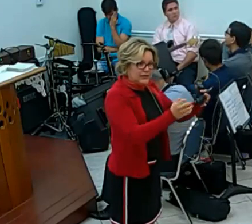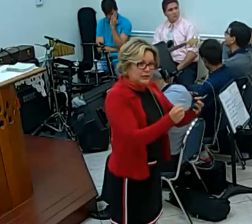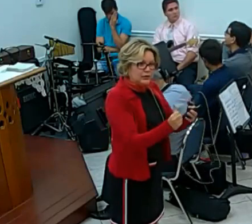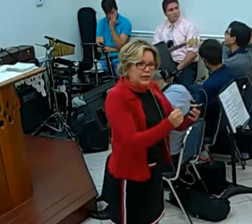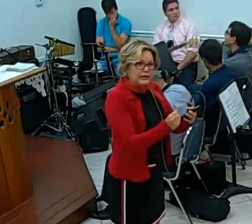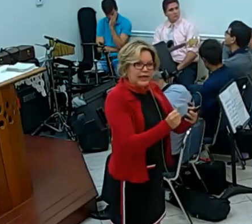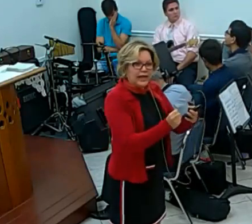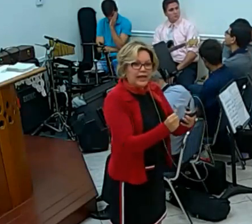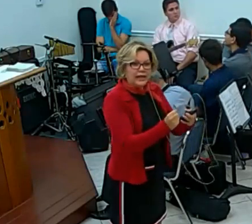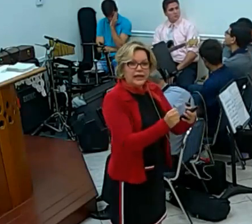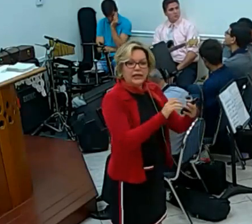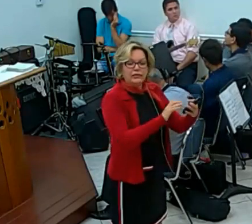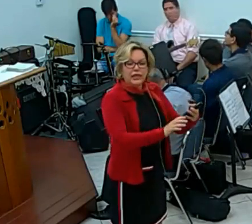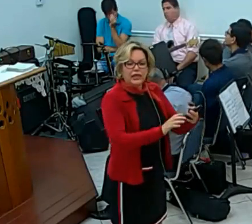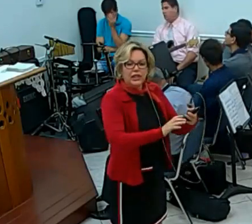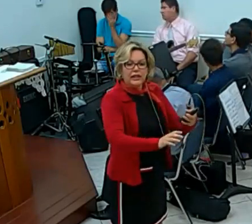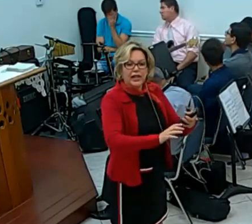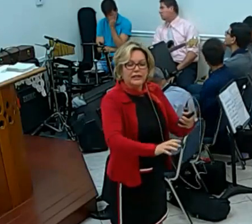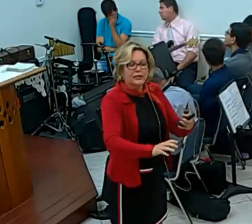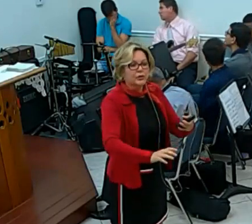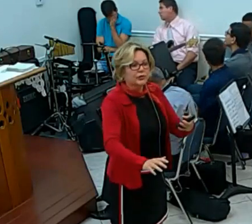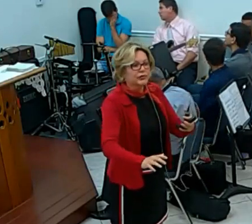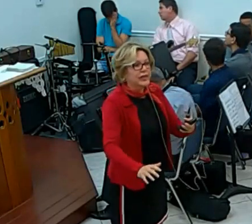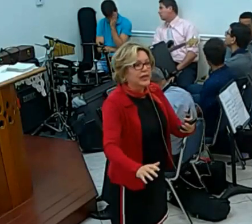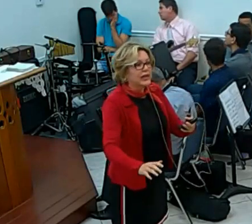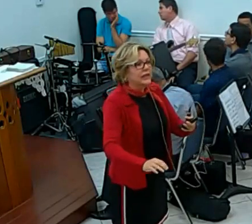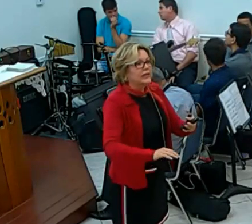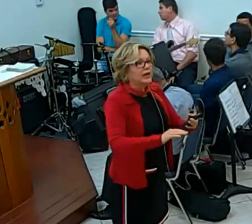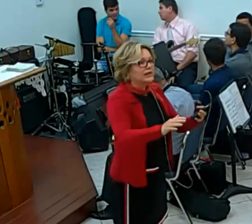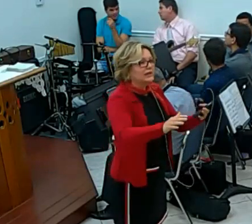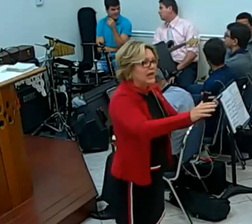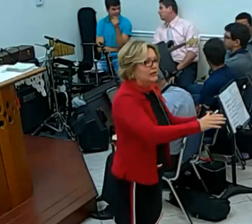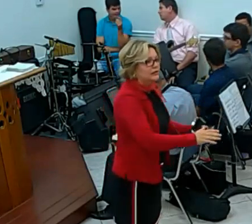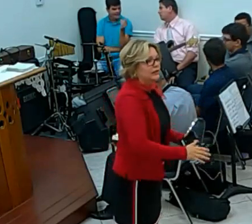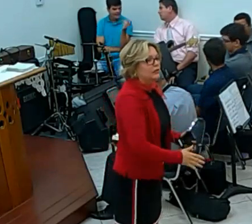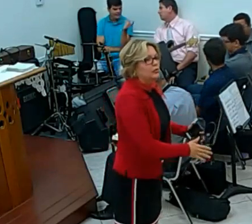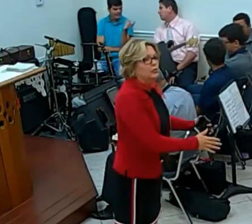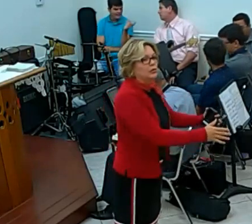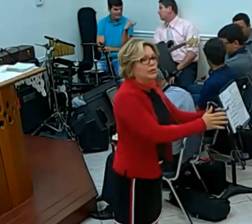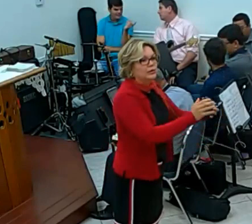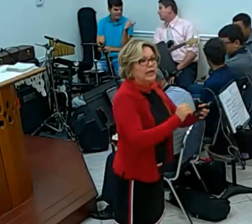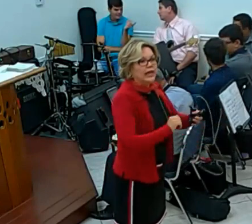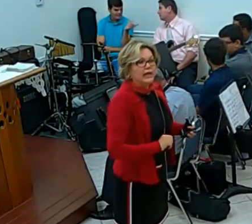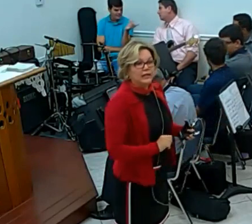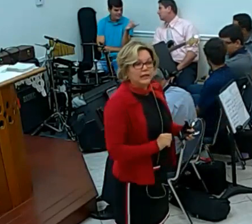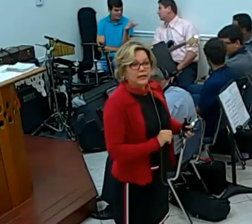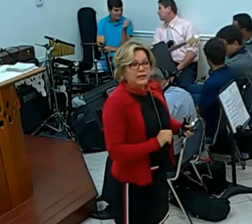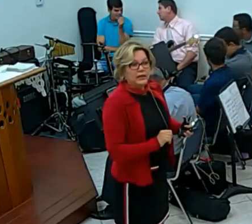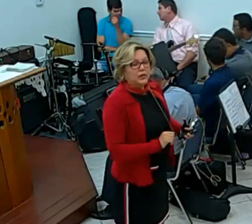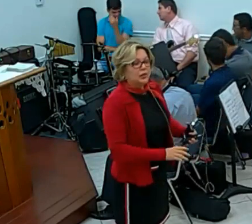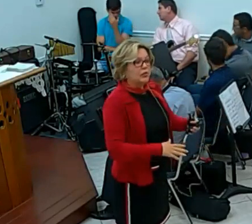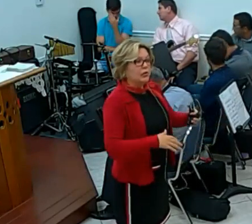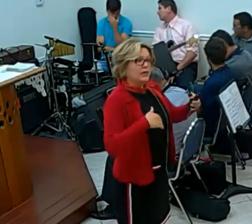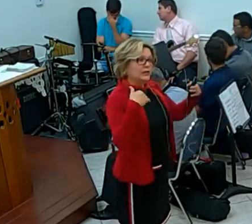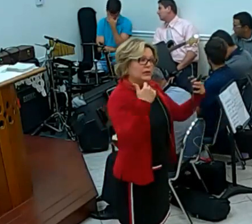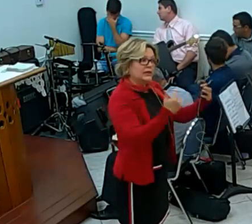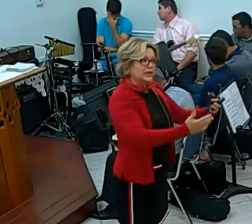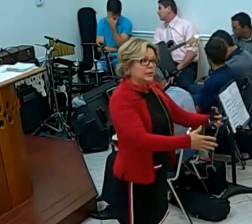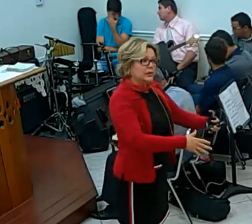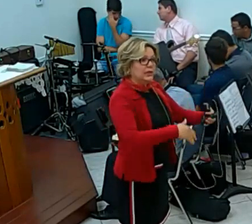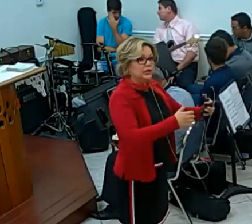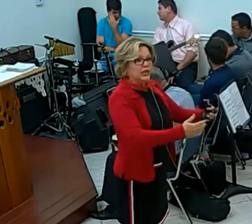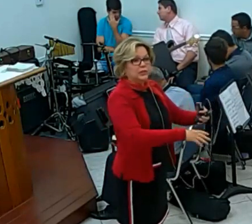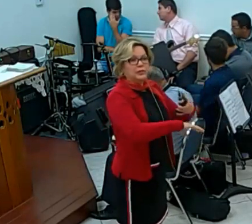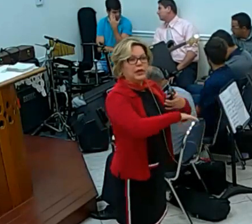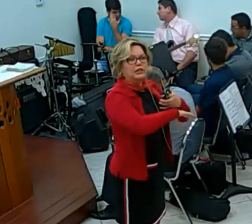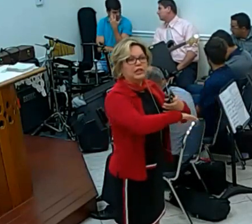floods. Because the trees, they hold on to the ground and prevent the ground from moving. So then the waters follow